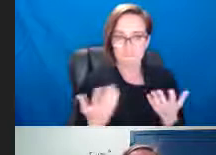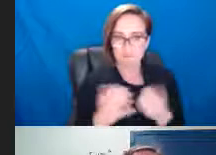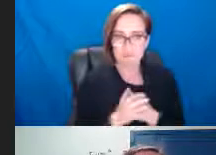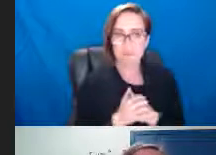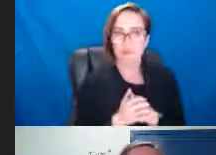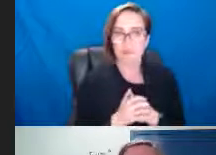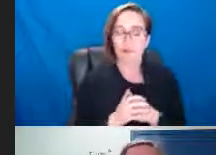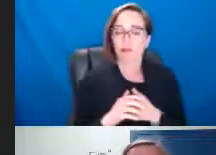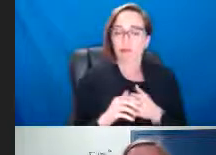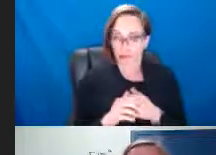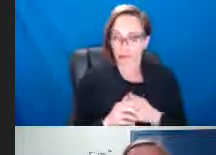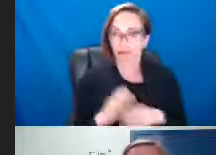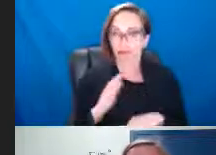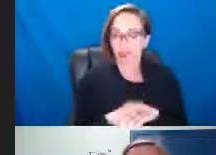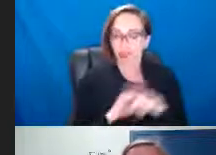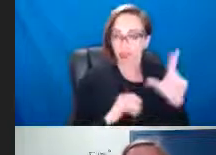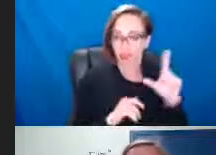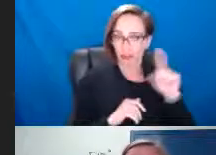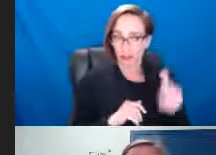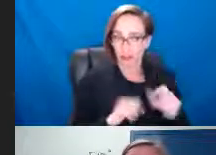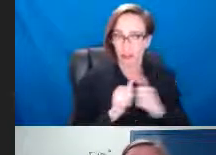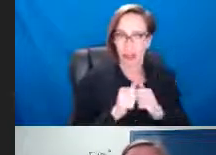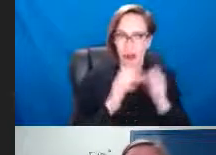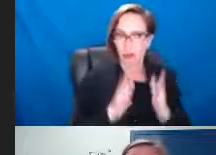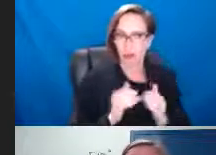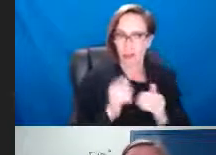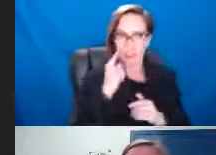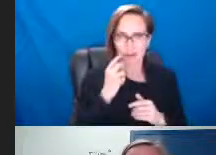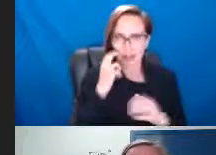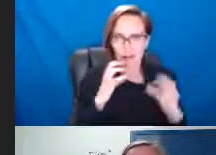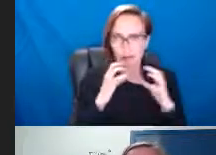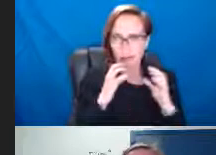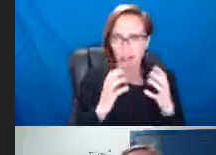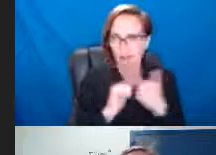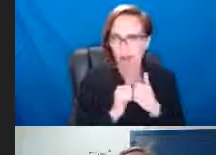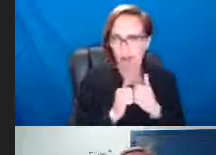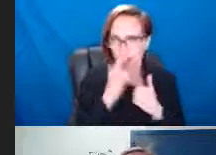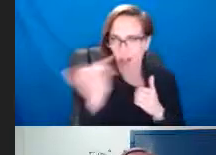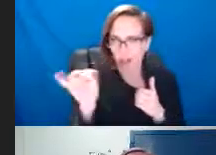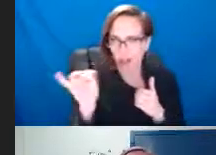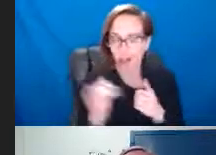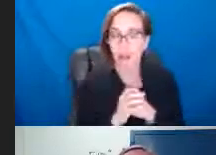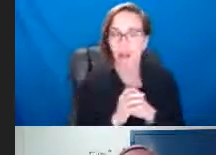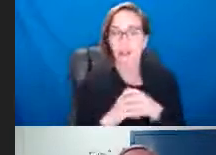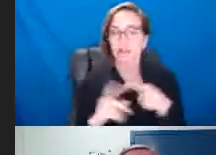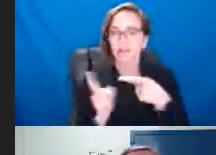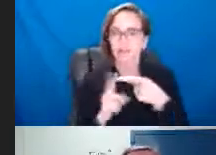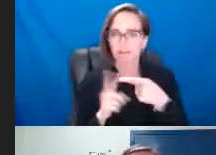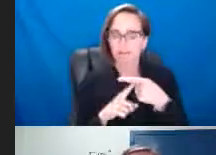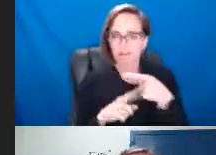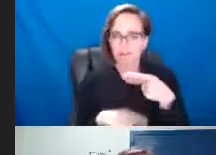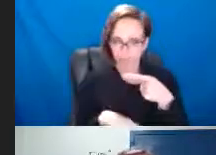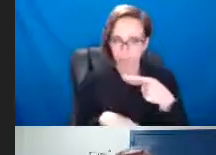person who is deafblind communicate? And communication modes can vary from